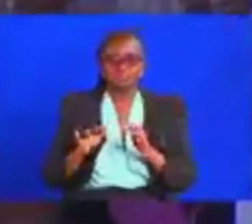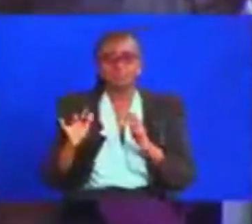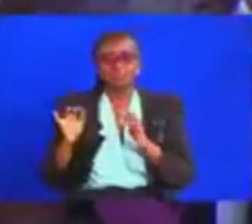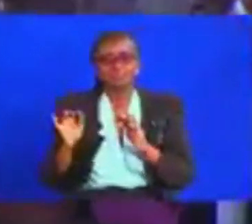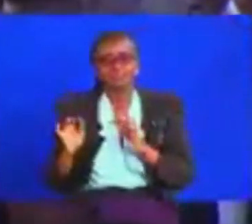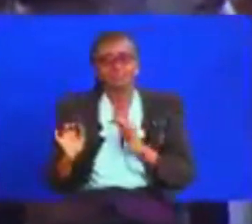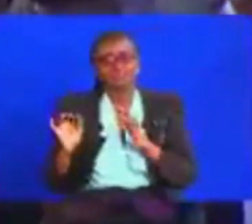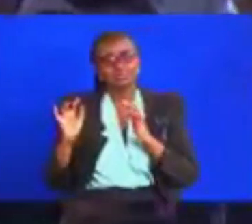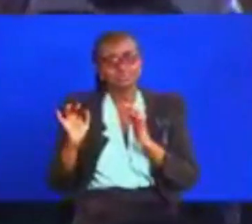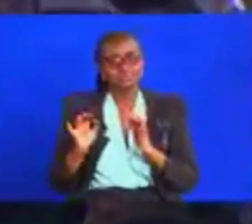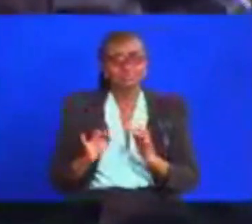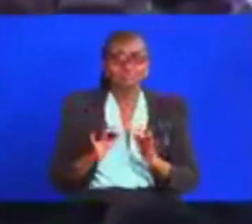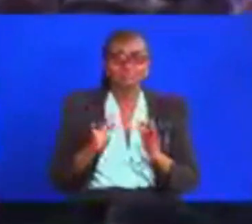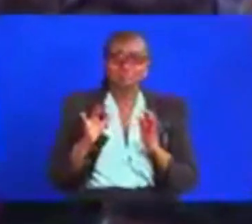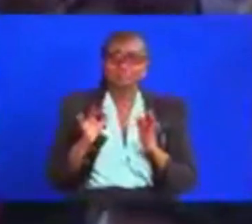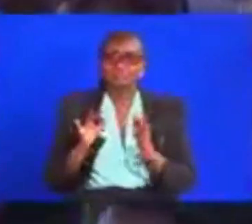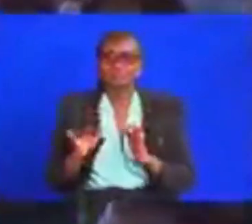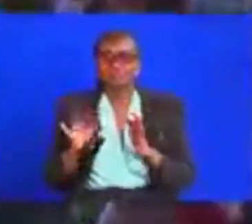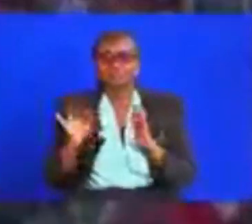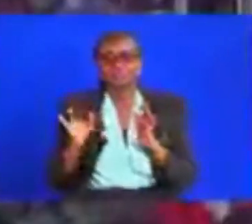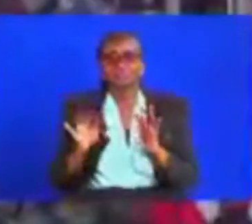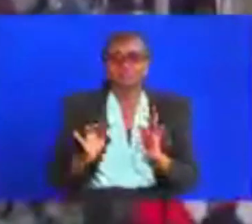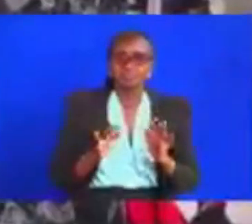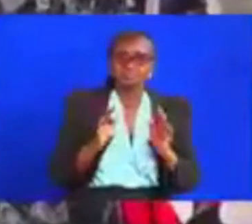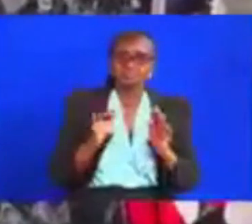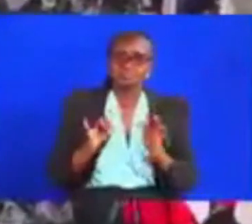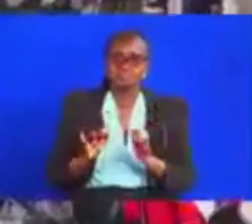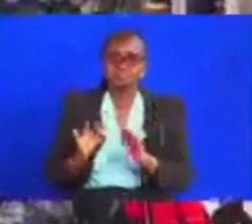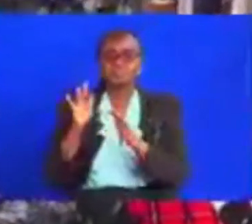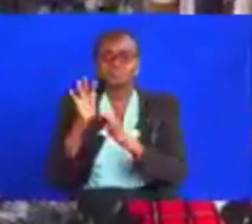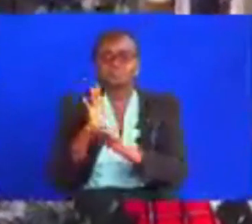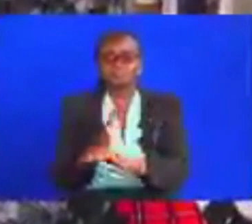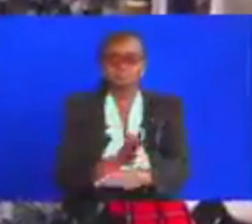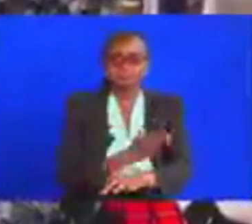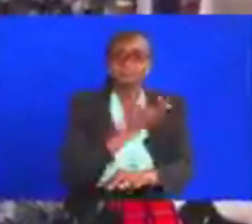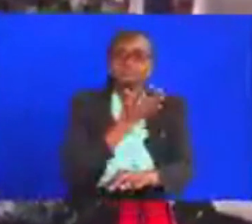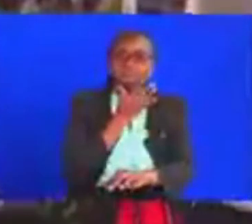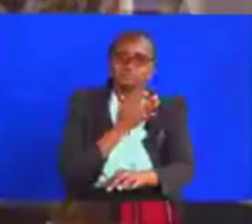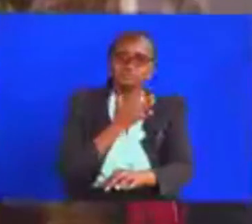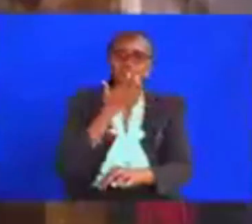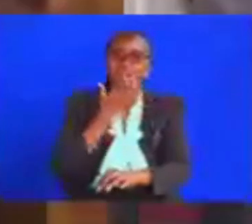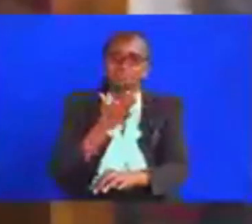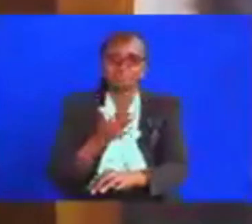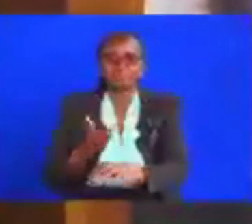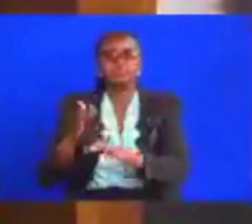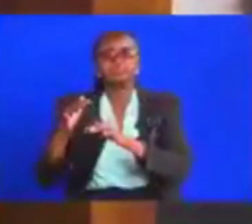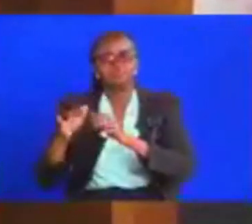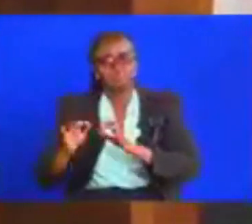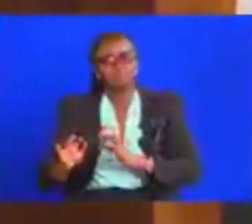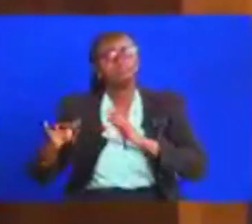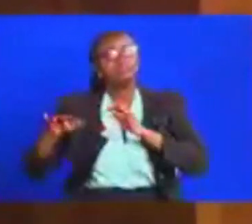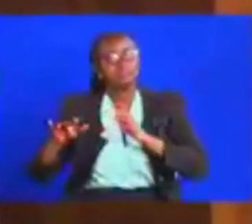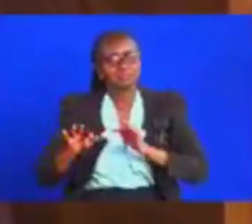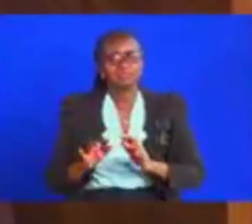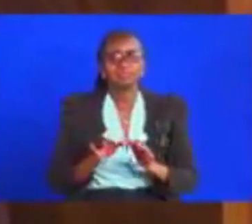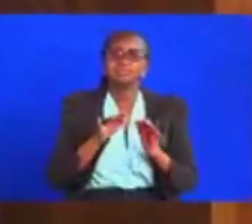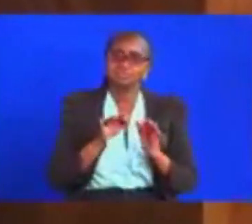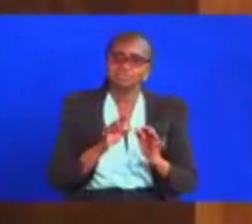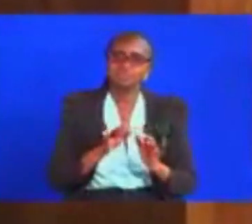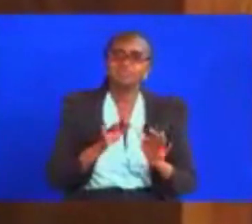Distant shores and the islands will see your light as